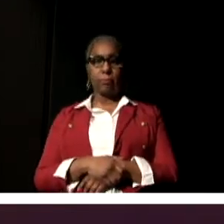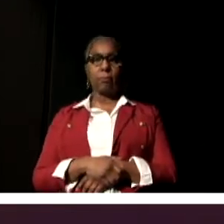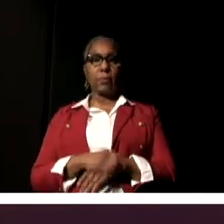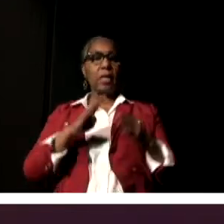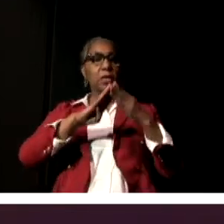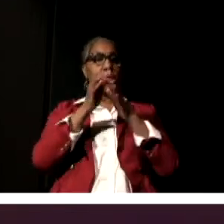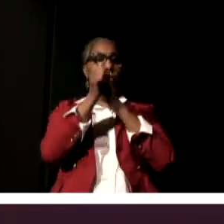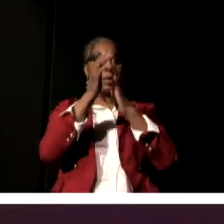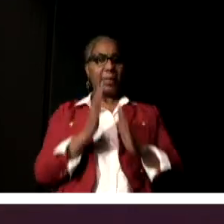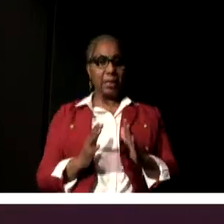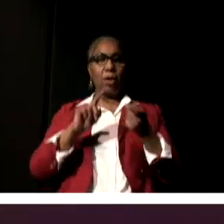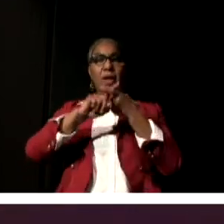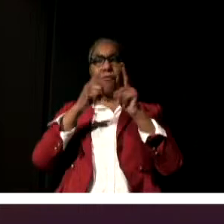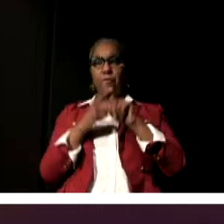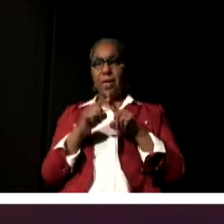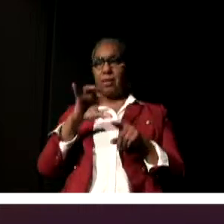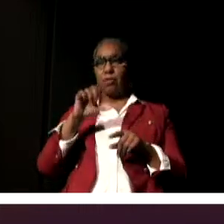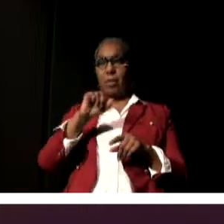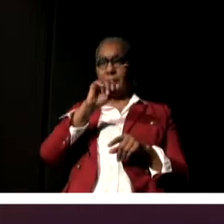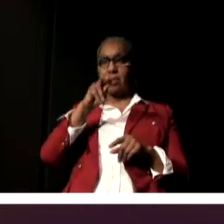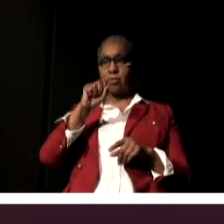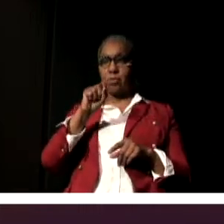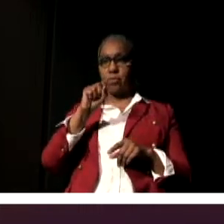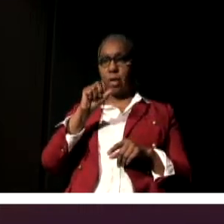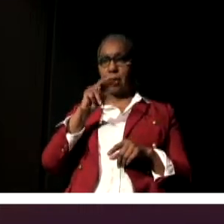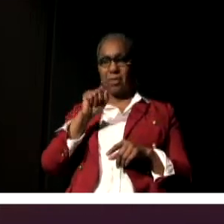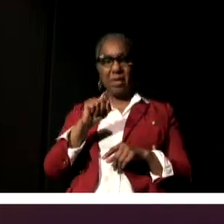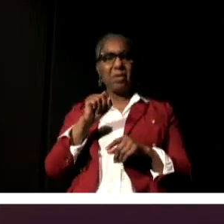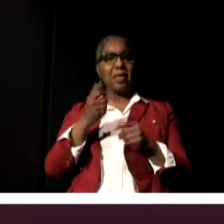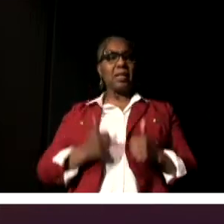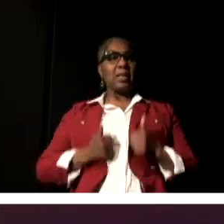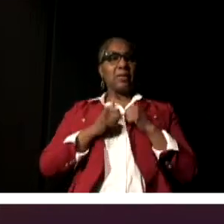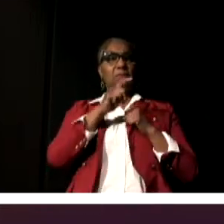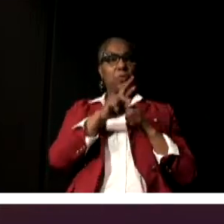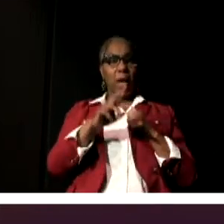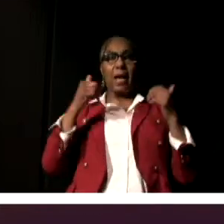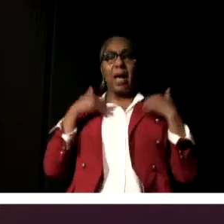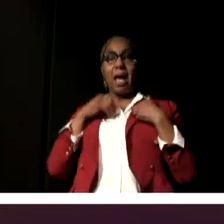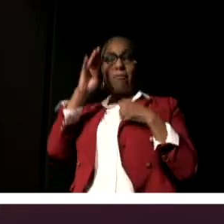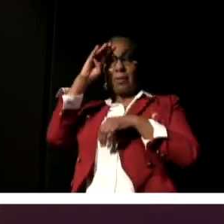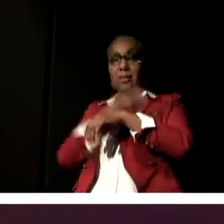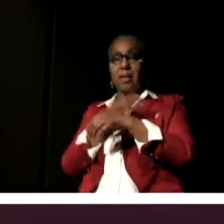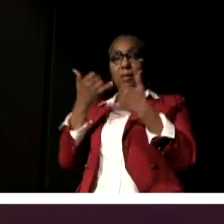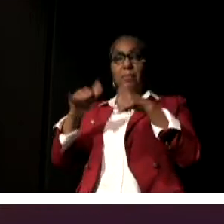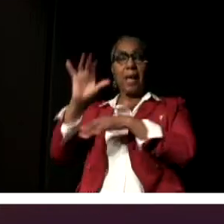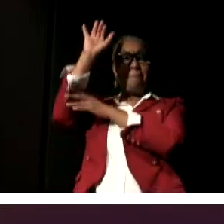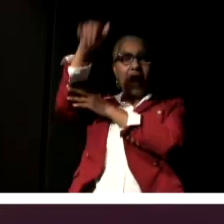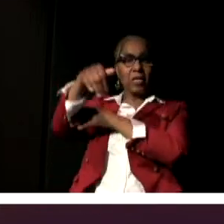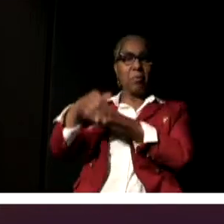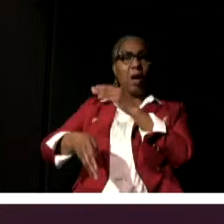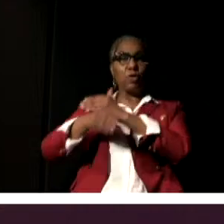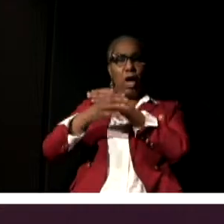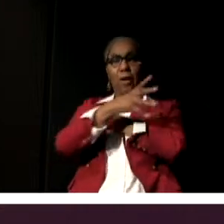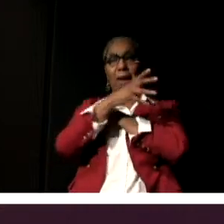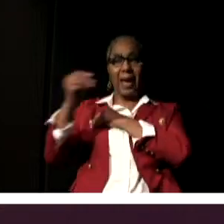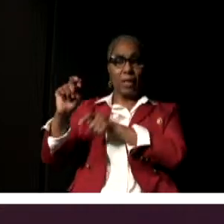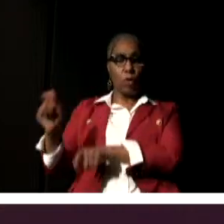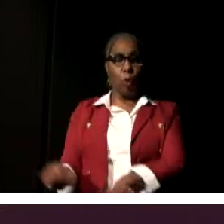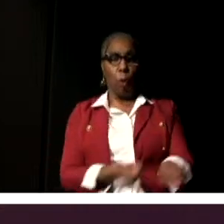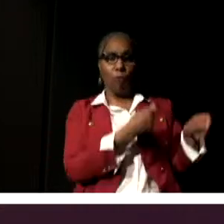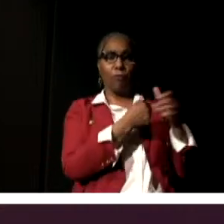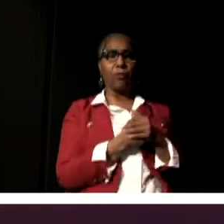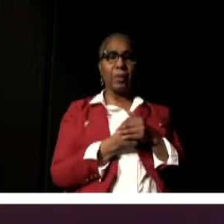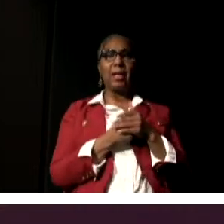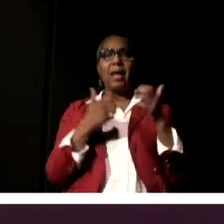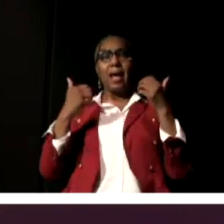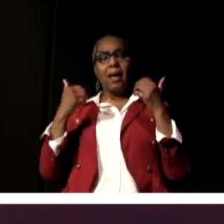Community leader and friend Chris Johnson, a Little Rock resident with a son who plays basketball, soccer, and golf,